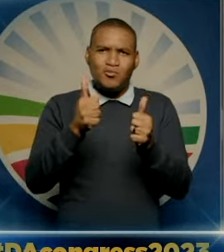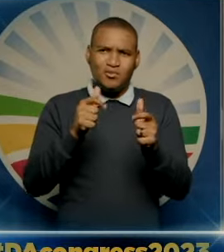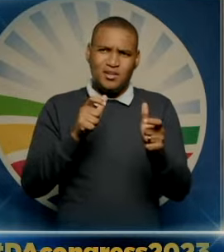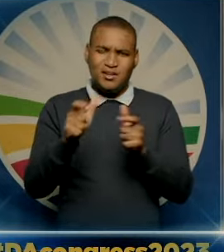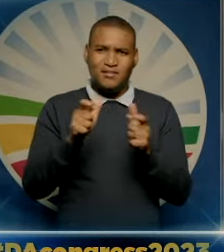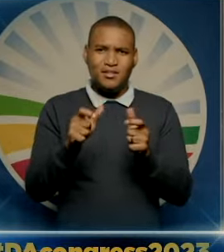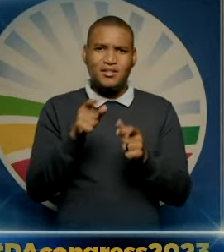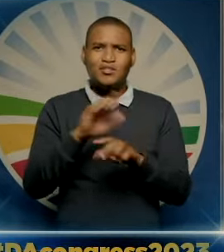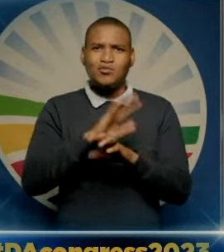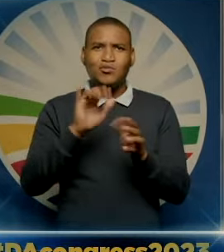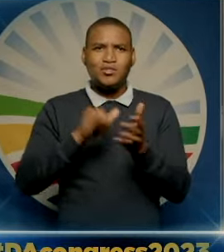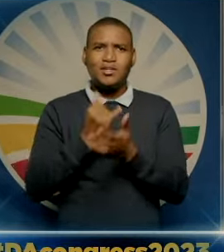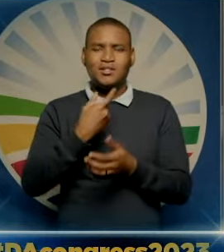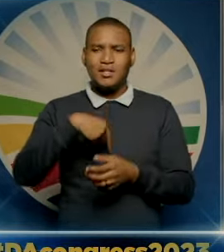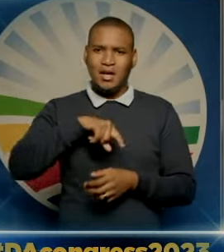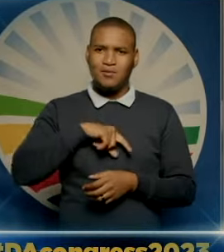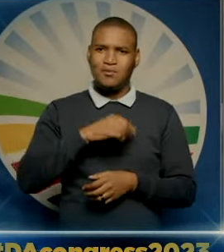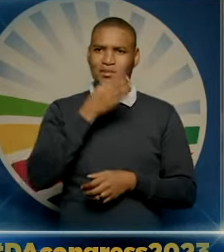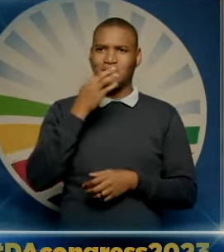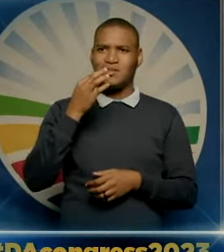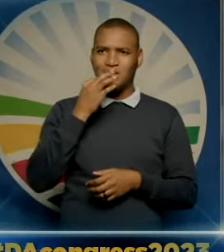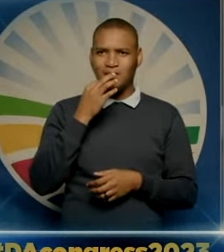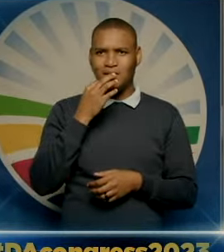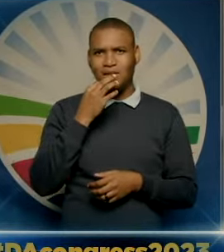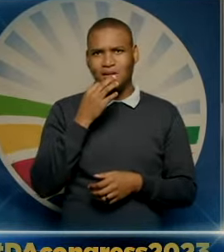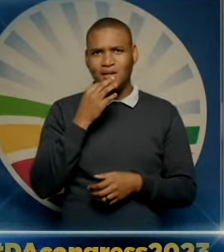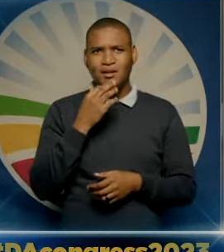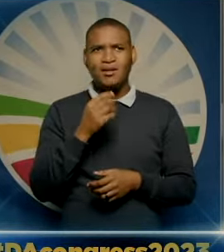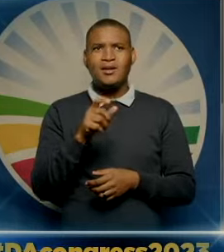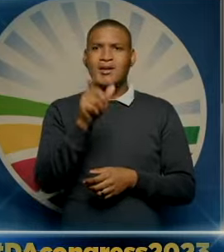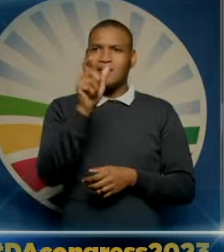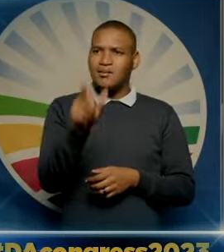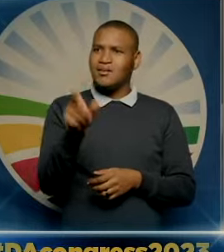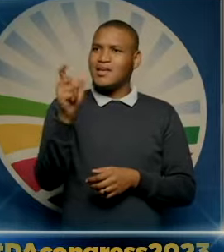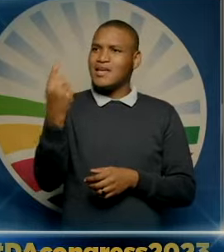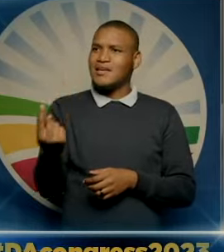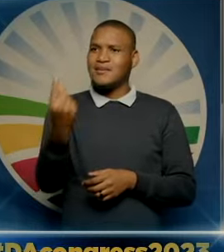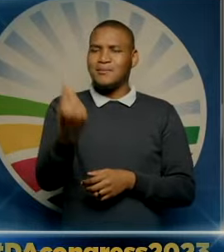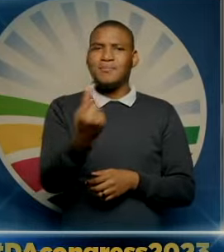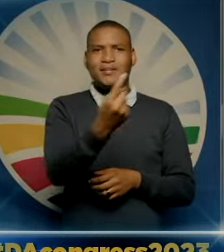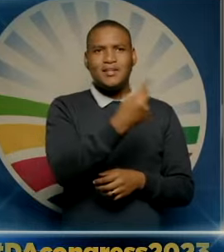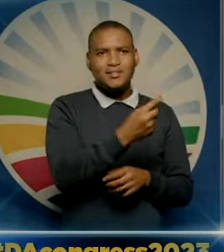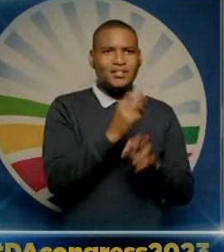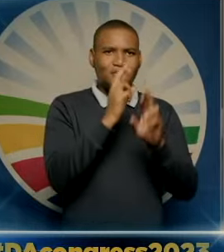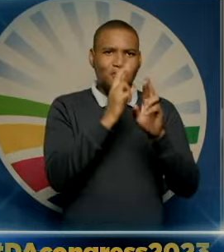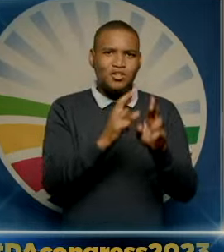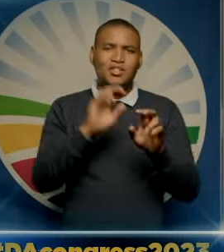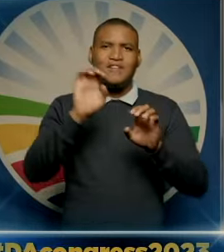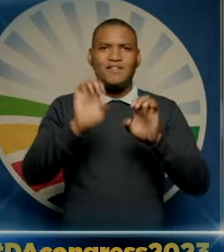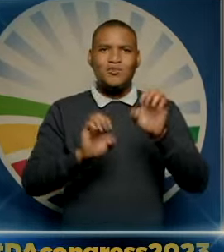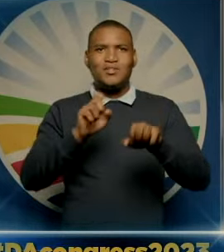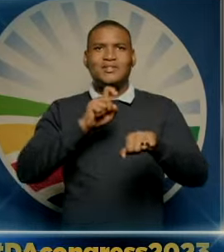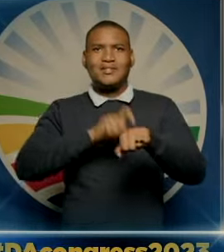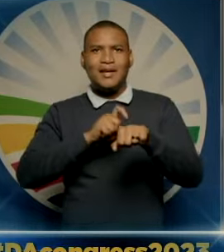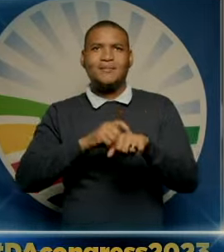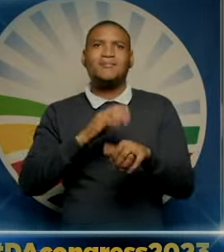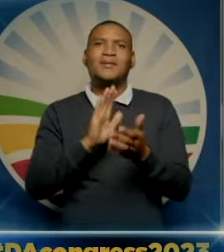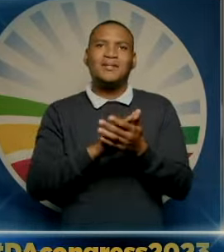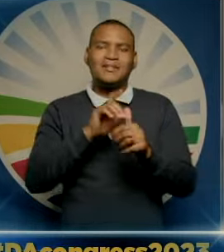aren't just our claims, they encompass independent recognition and evaluation time and